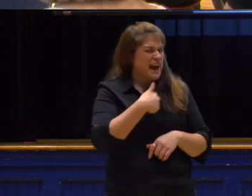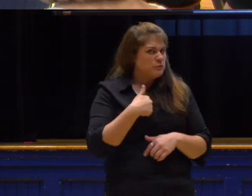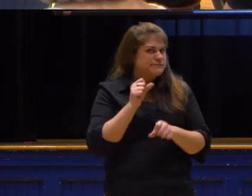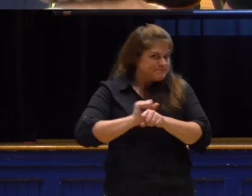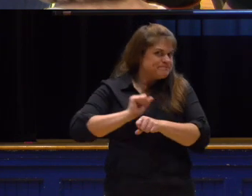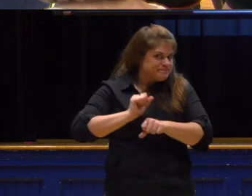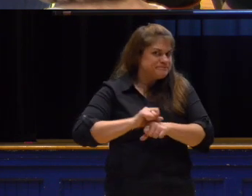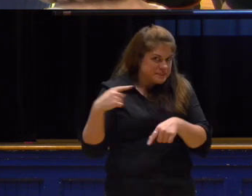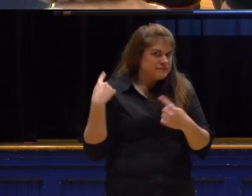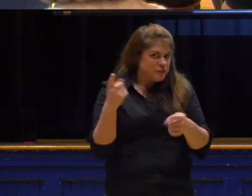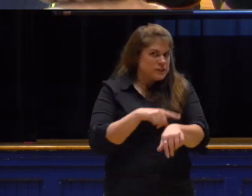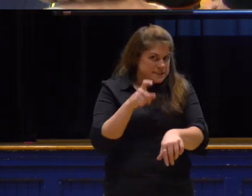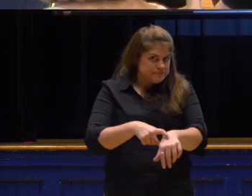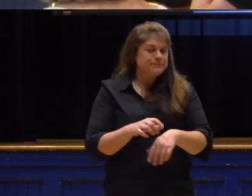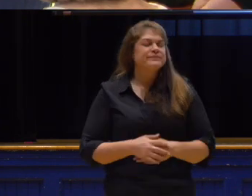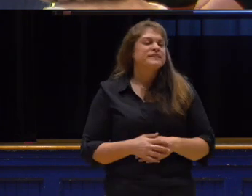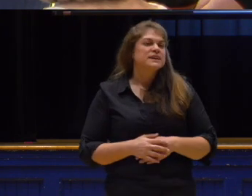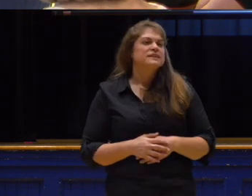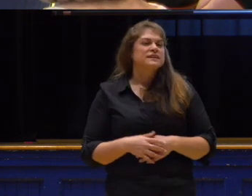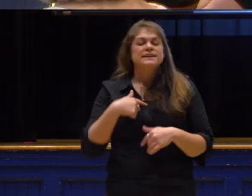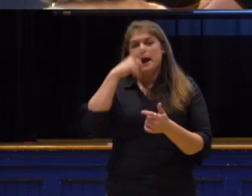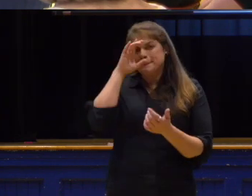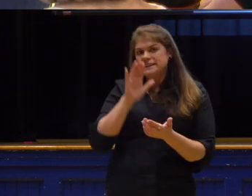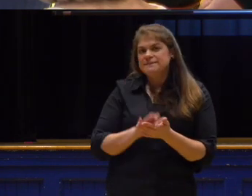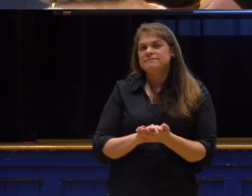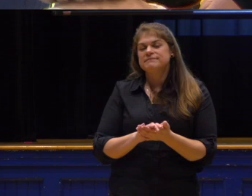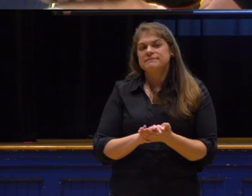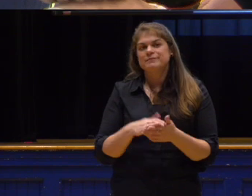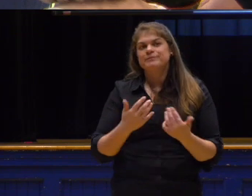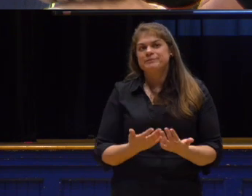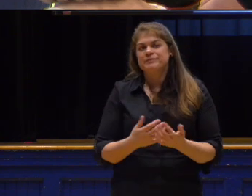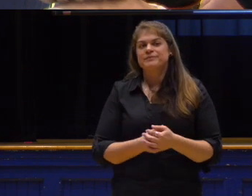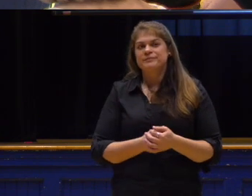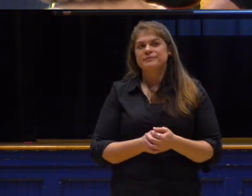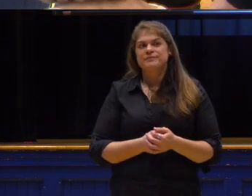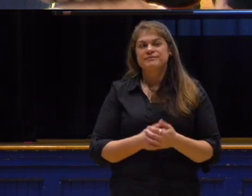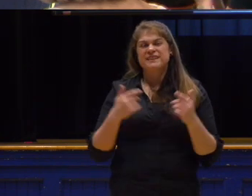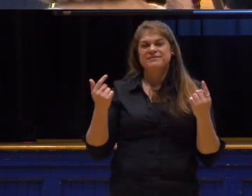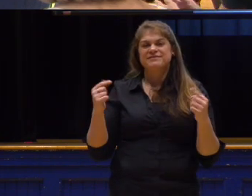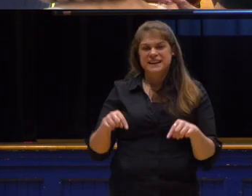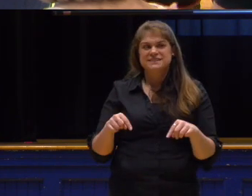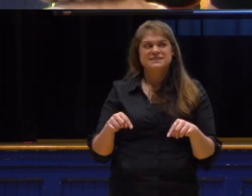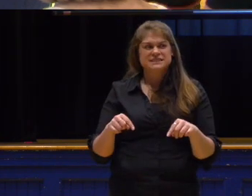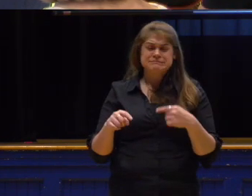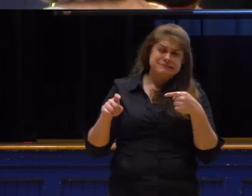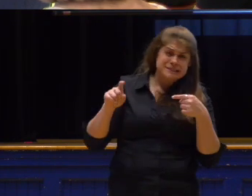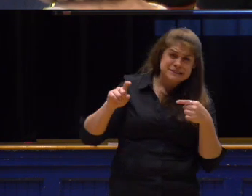while. And I do believe that this is a